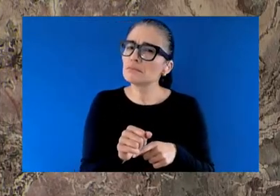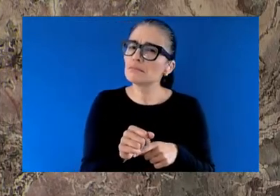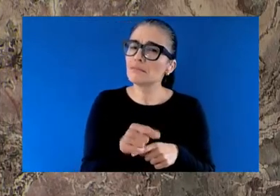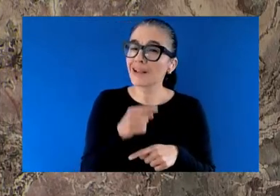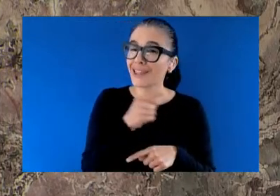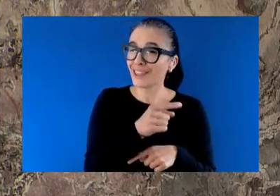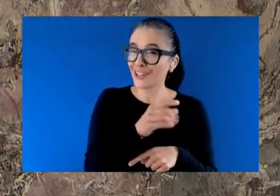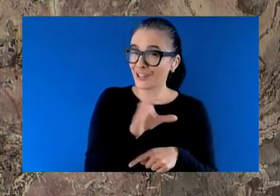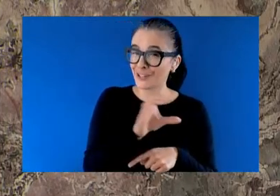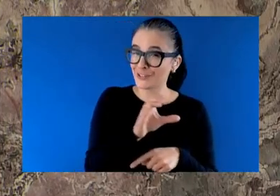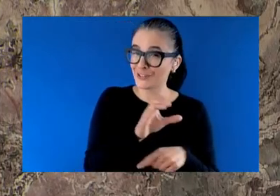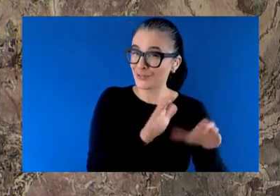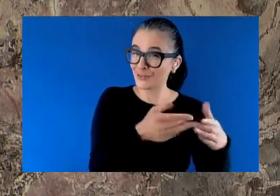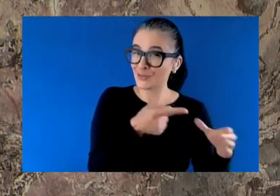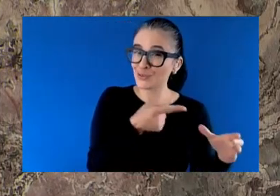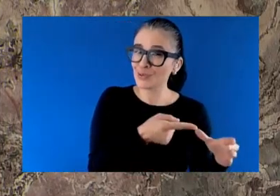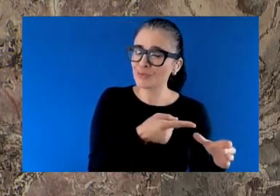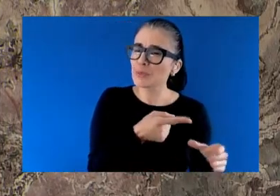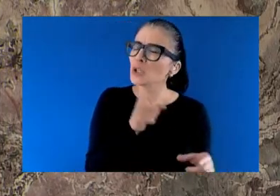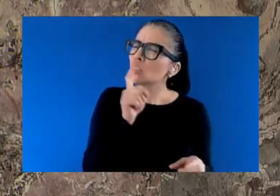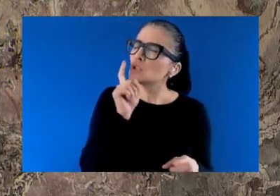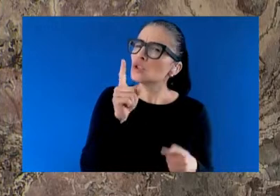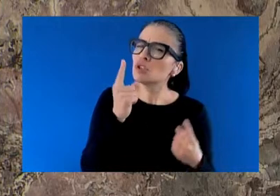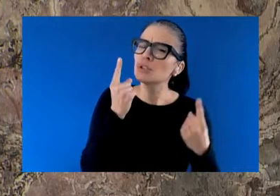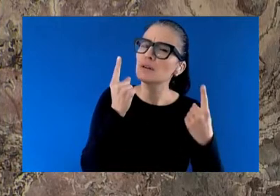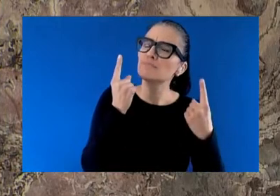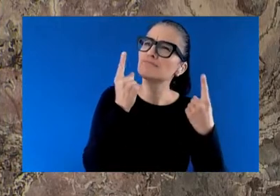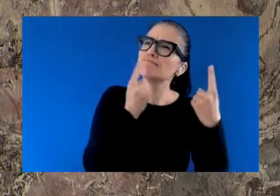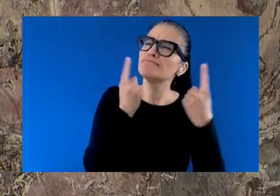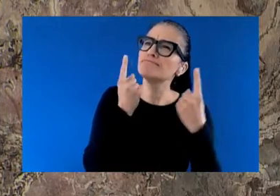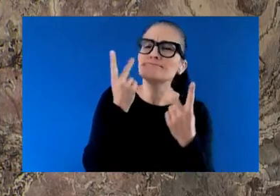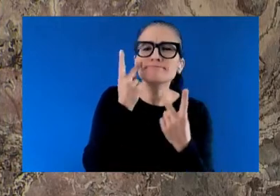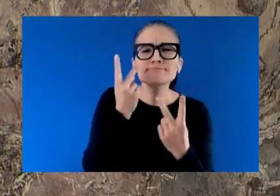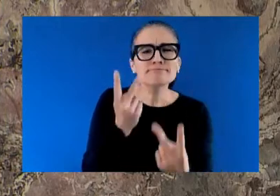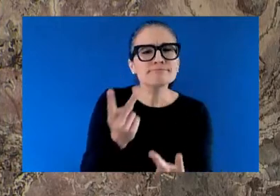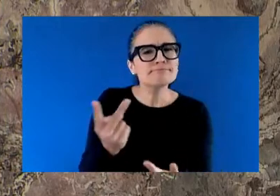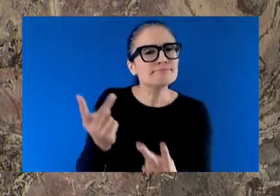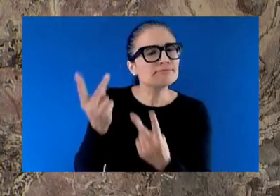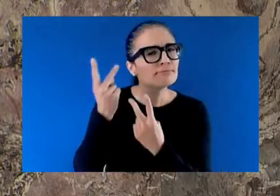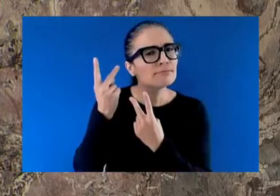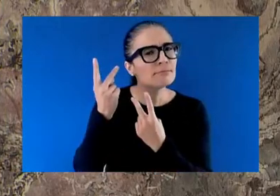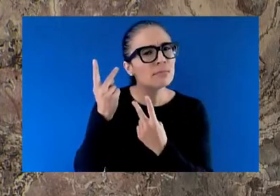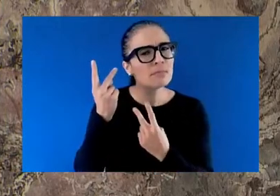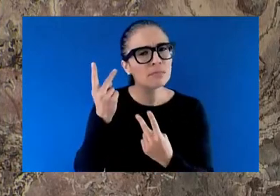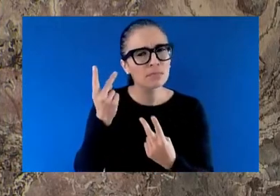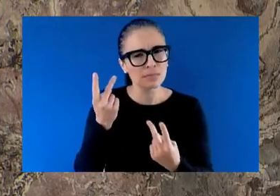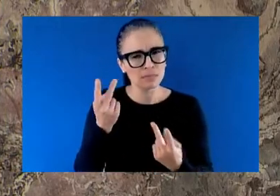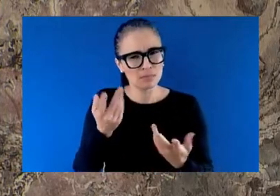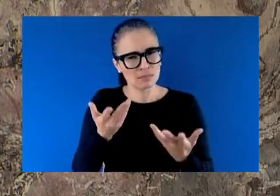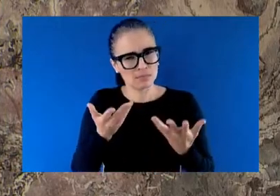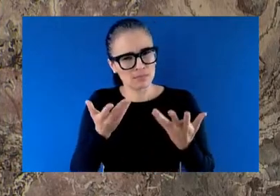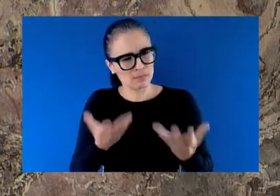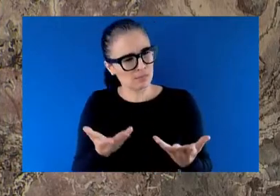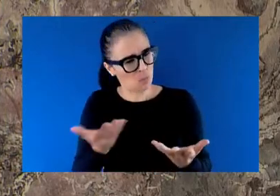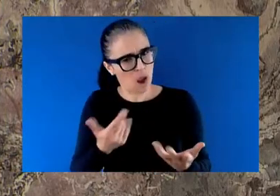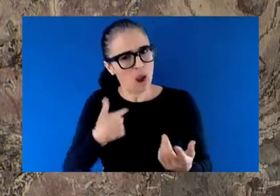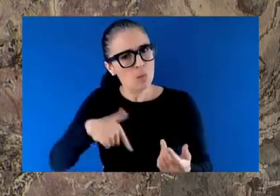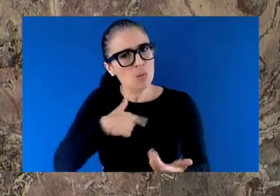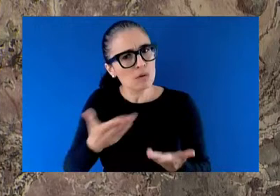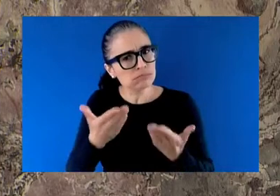all the different measures this government introduced on housing, on MSP,